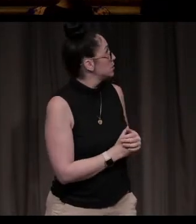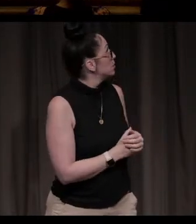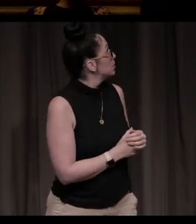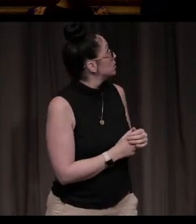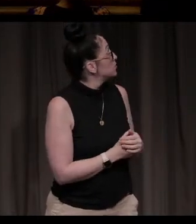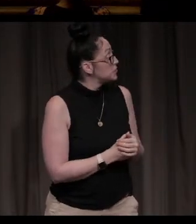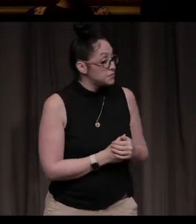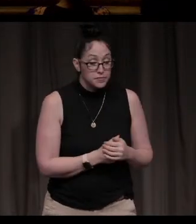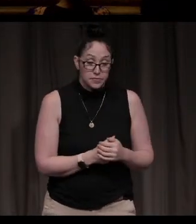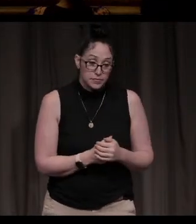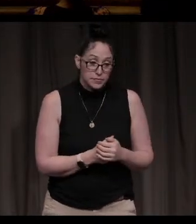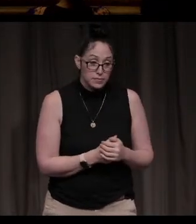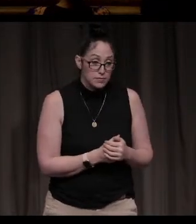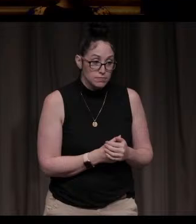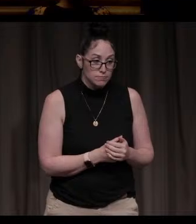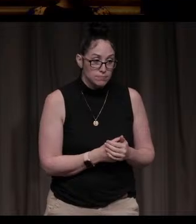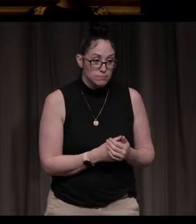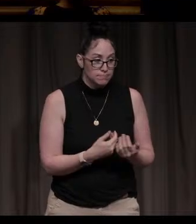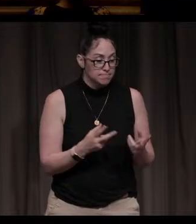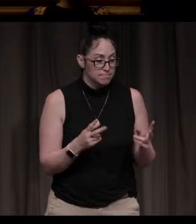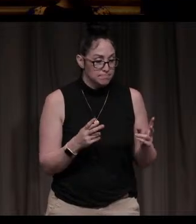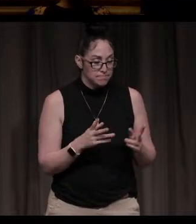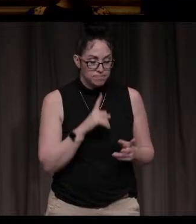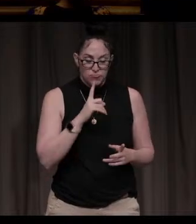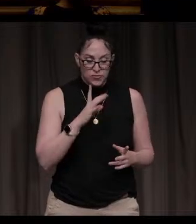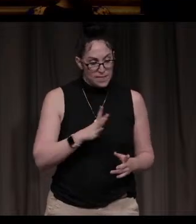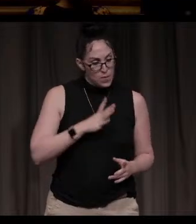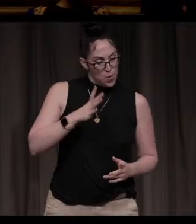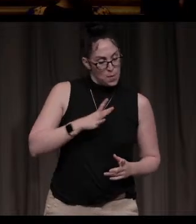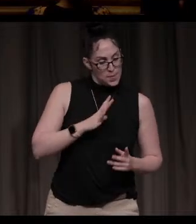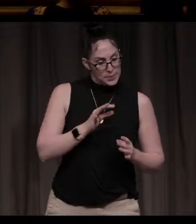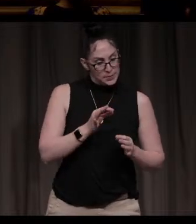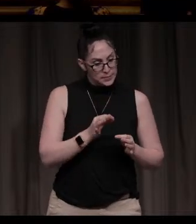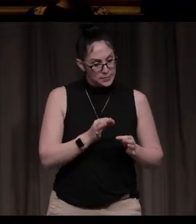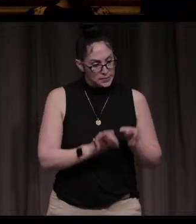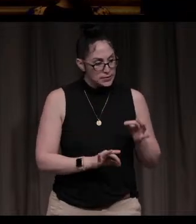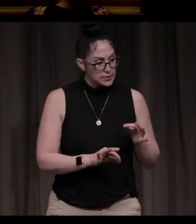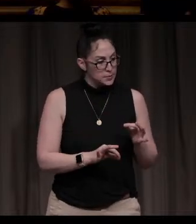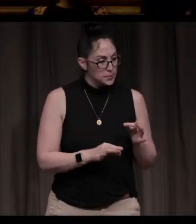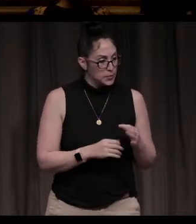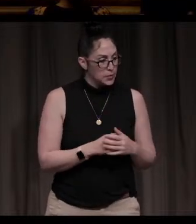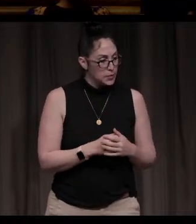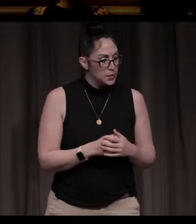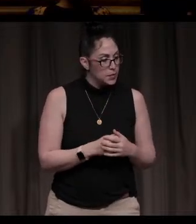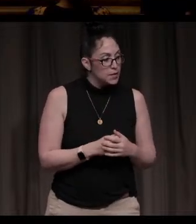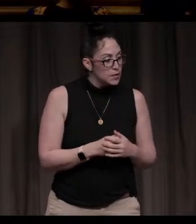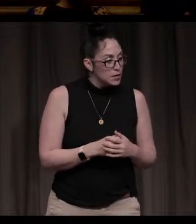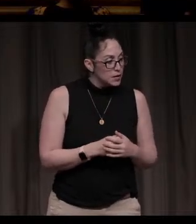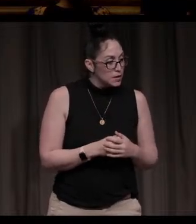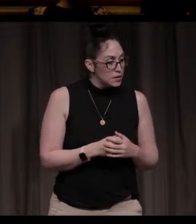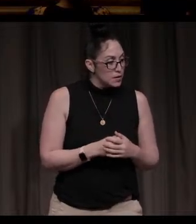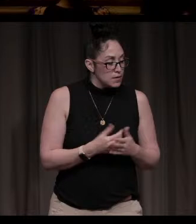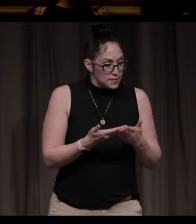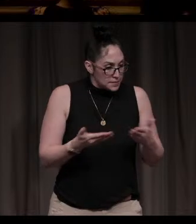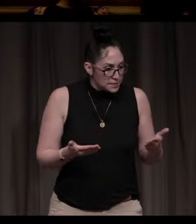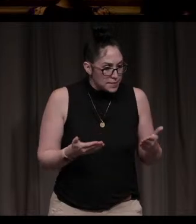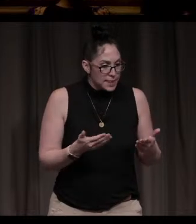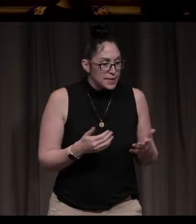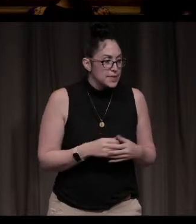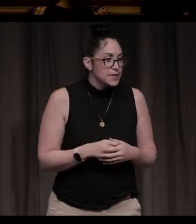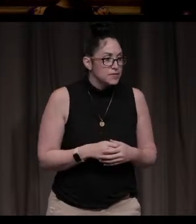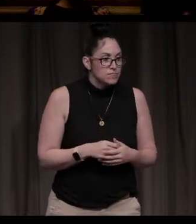is this very like formal and simple exercise that I do of drawing, of tracing, which is also very